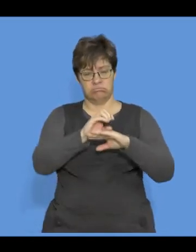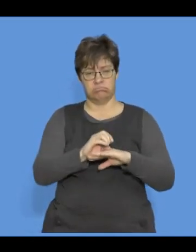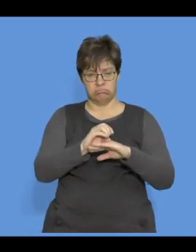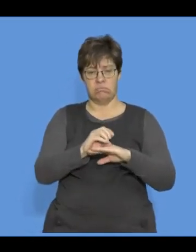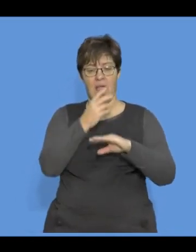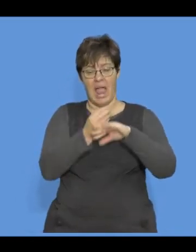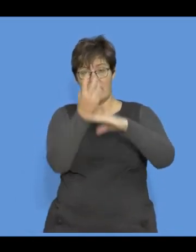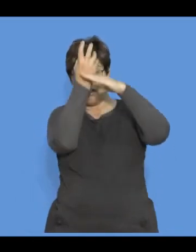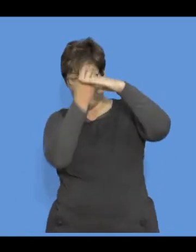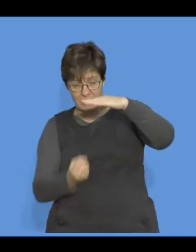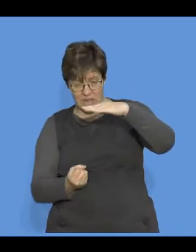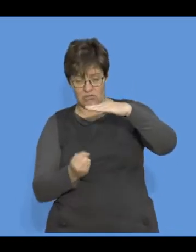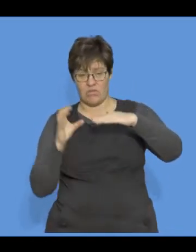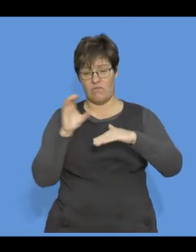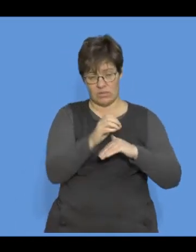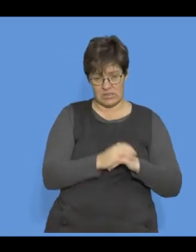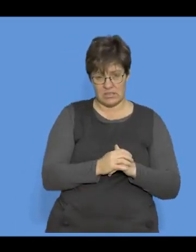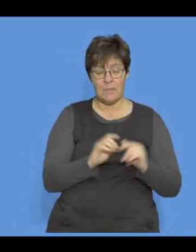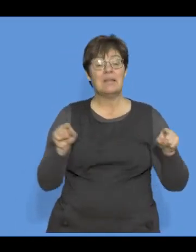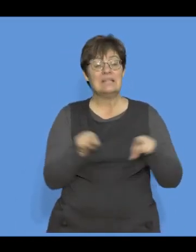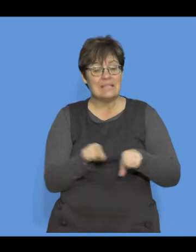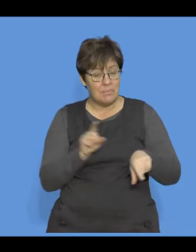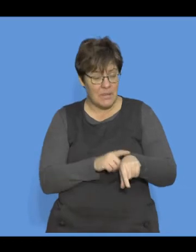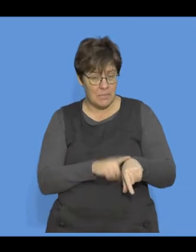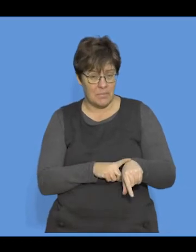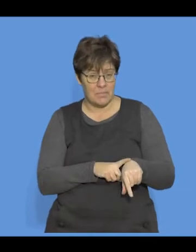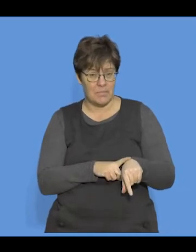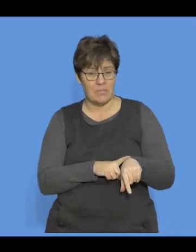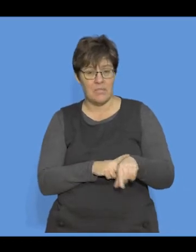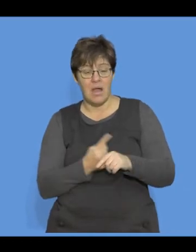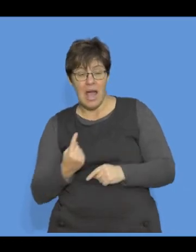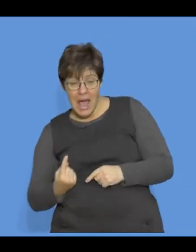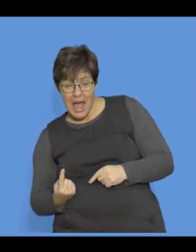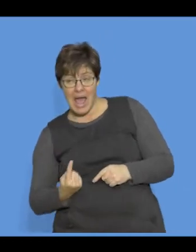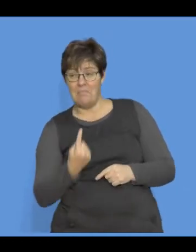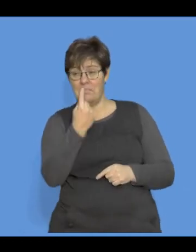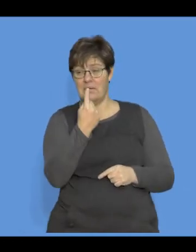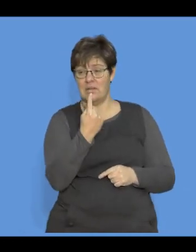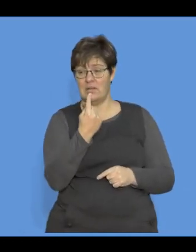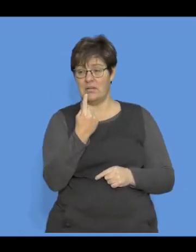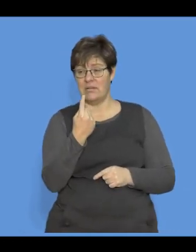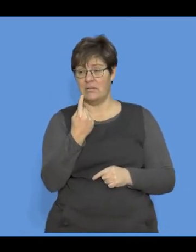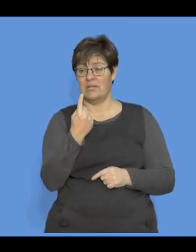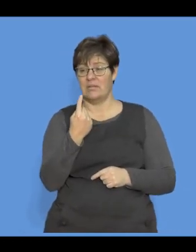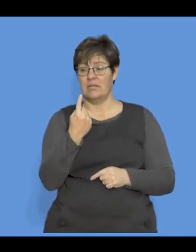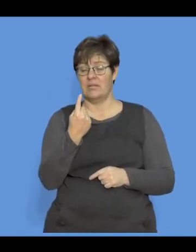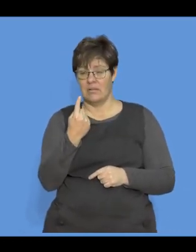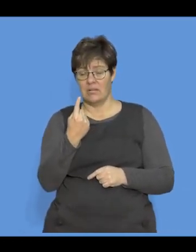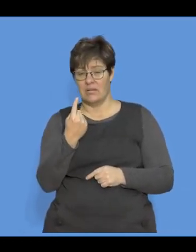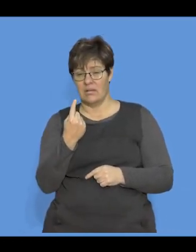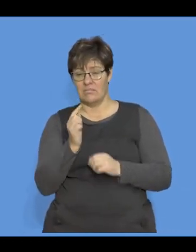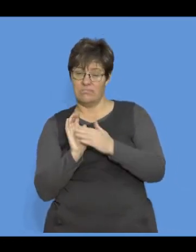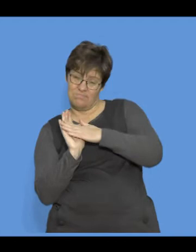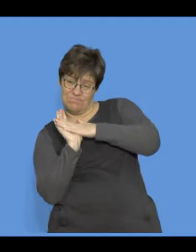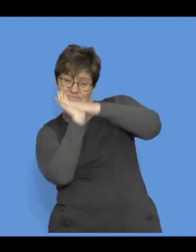gravitational force, but there is at the same time an upward force that is applied to this. And